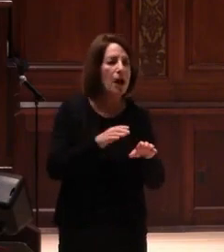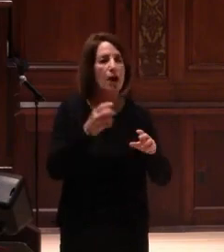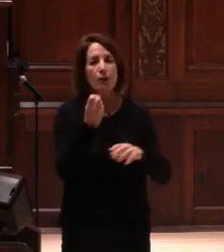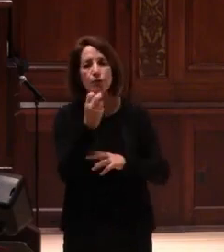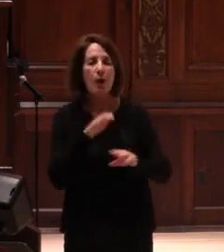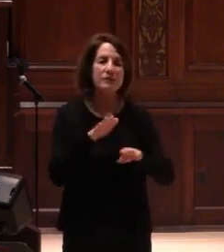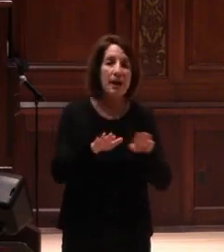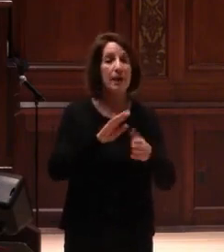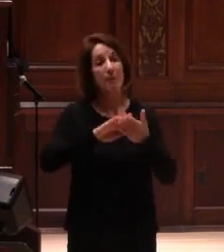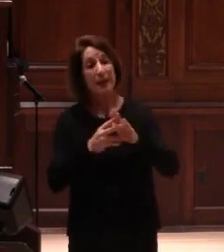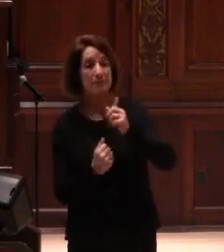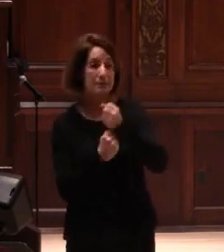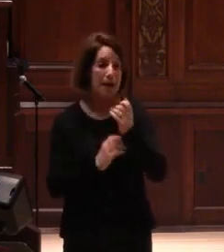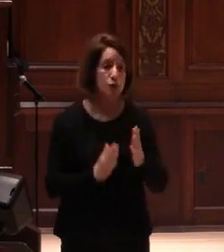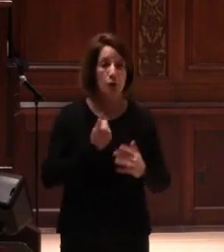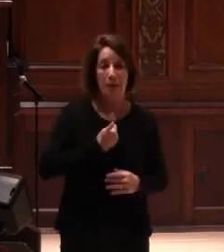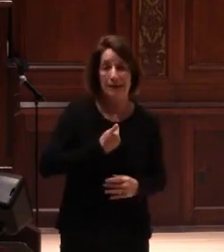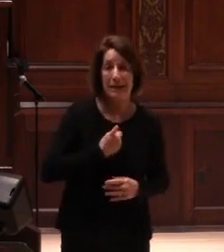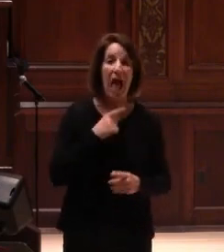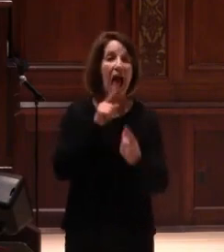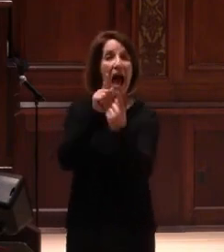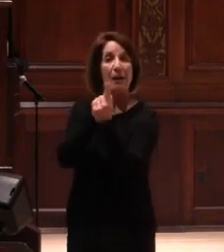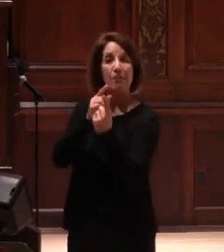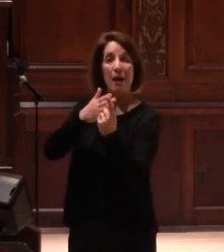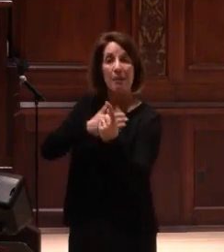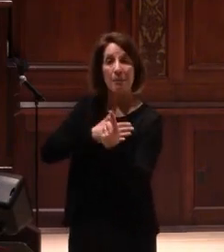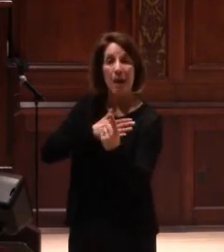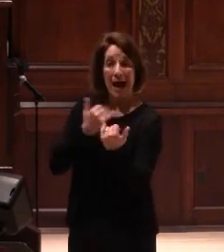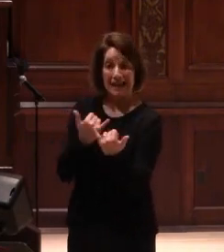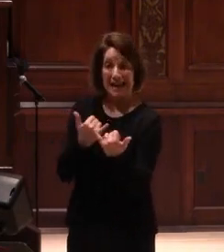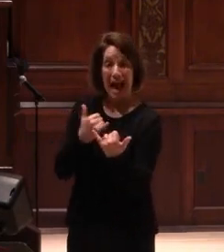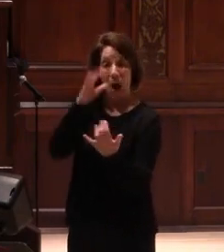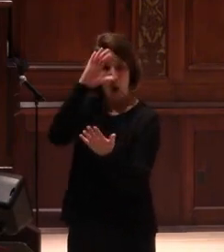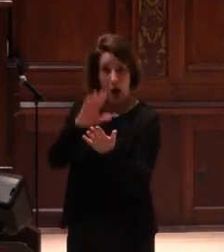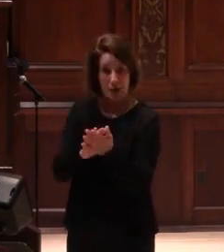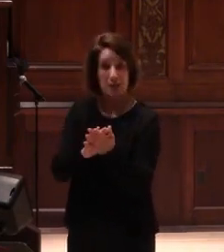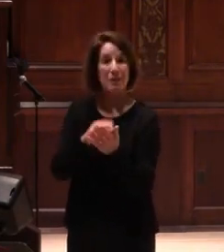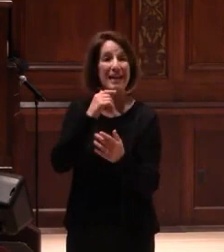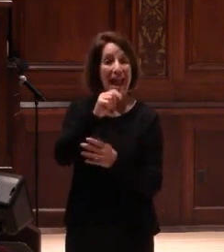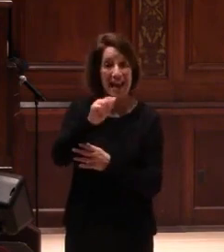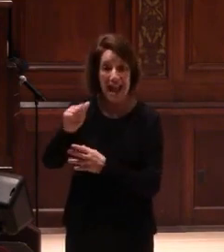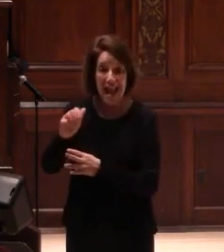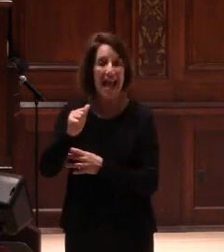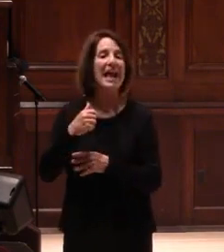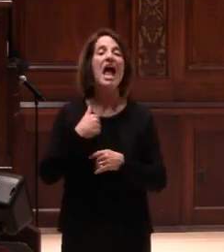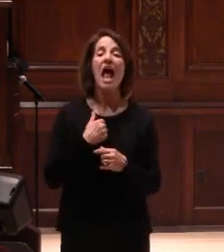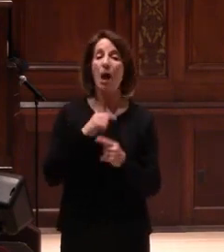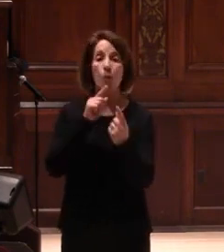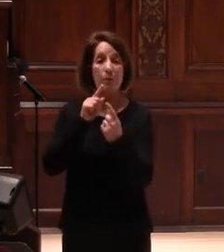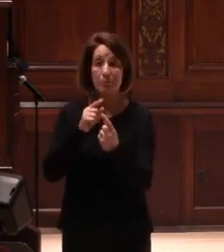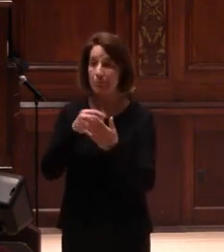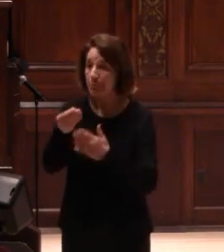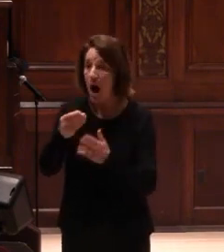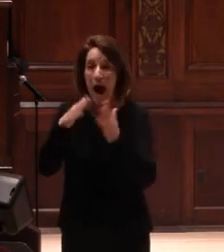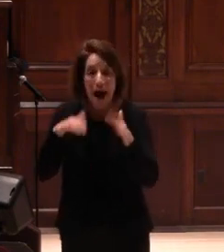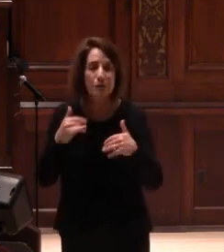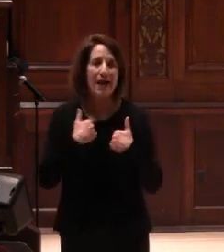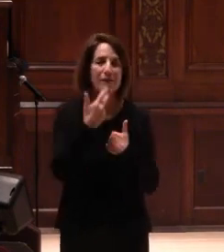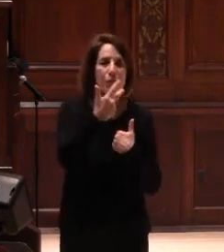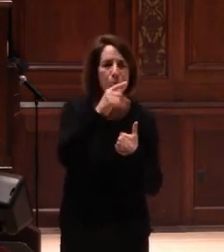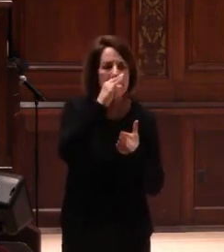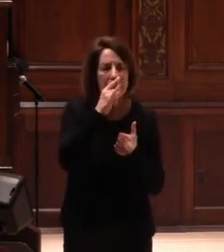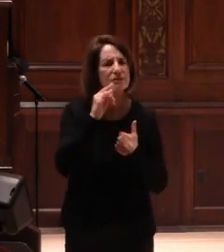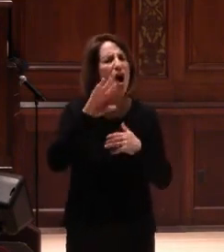sponsor myself. I met my now husband in AA when I was 4 years sober, and we eventually bought a house, and we have three kids. And all because one